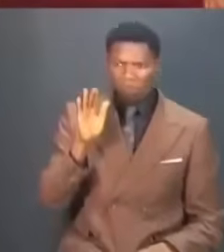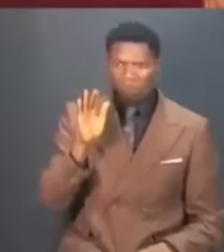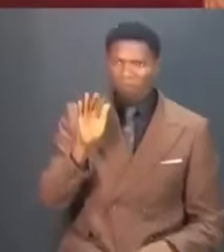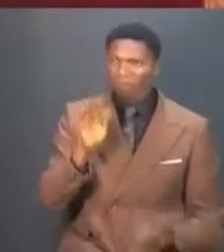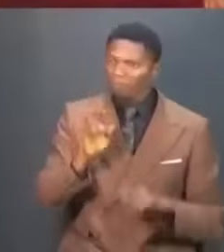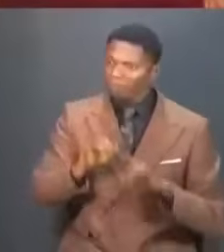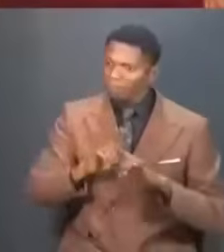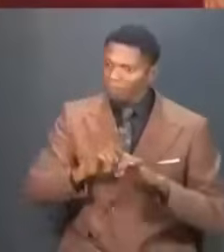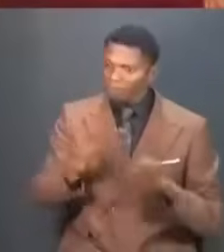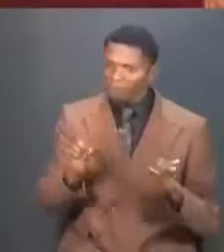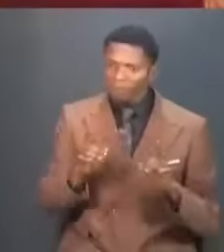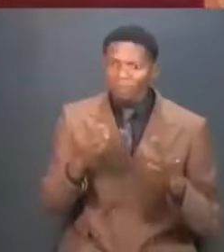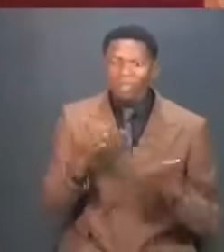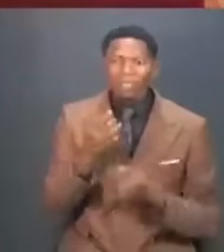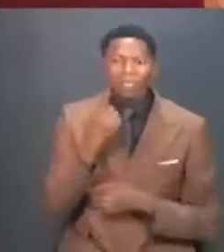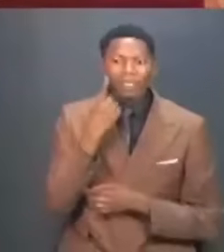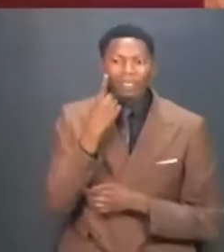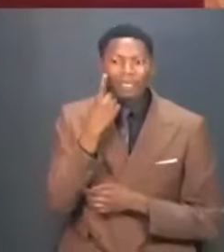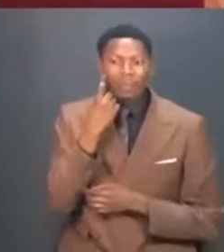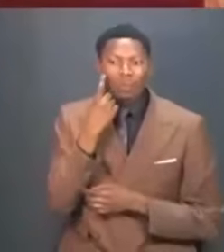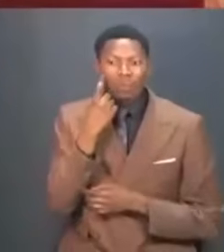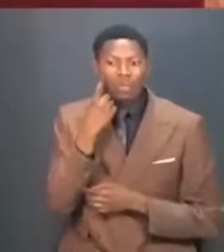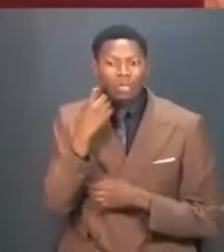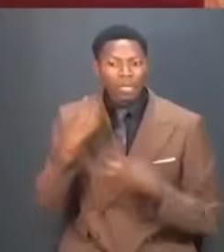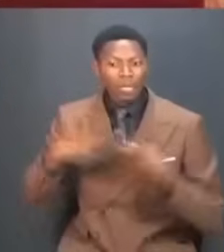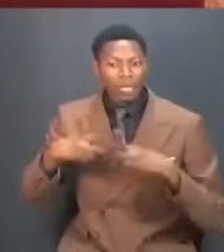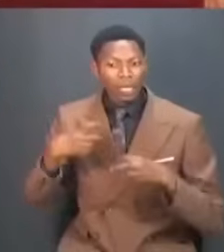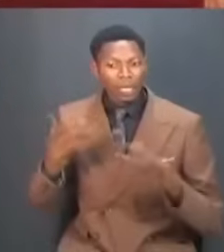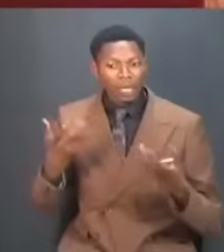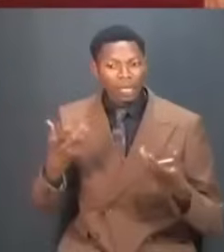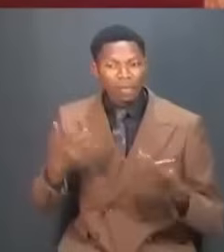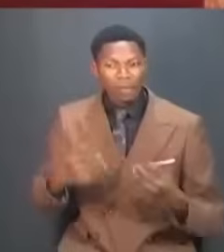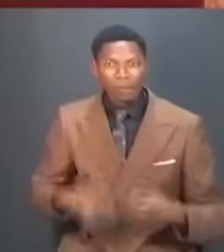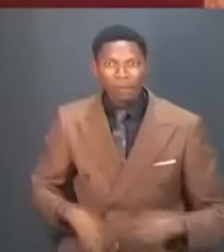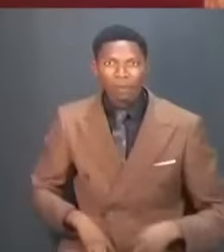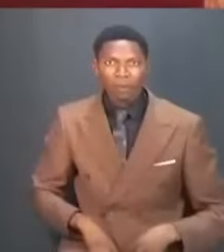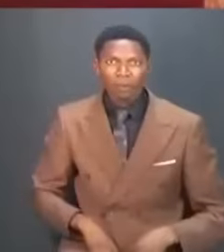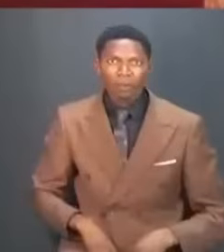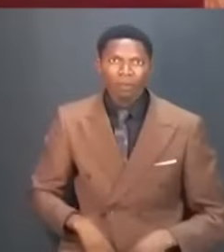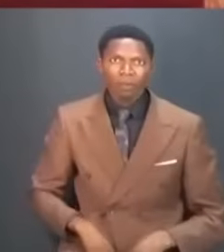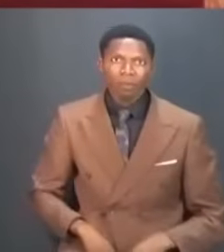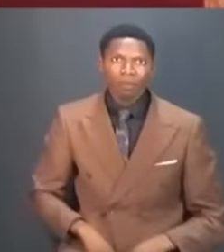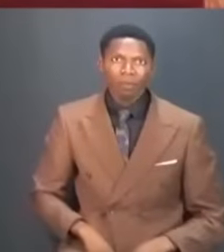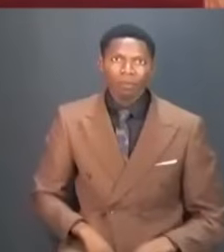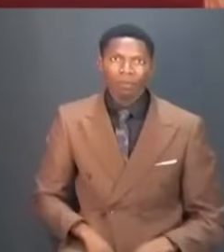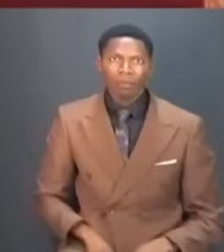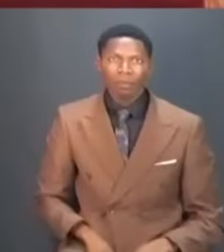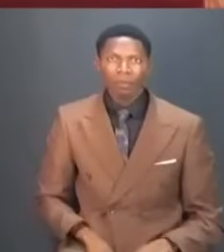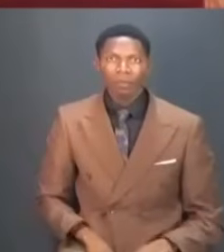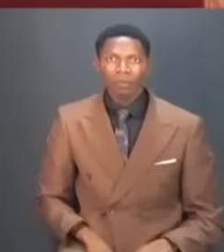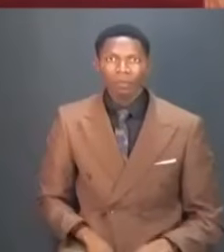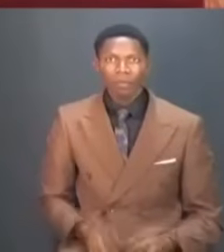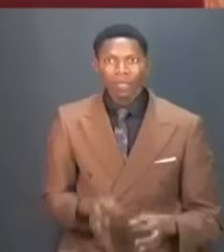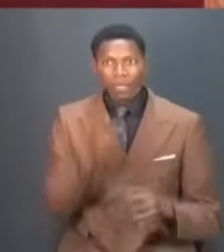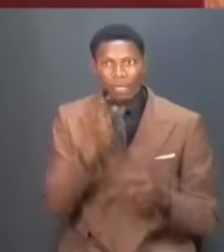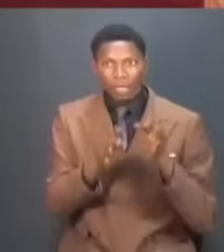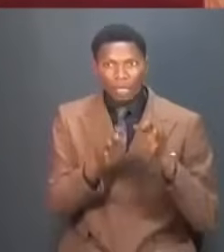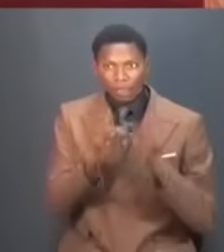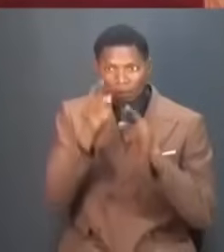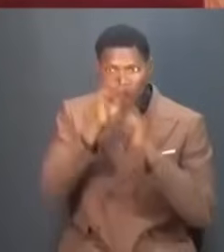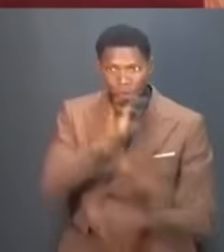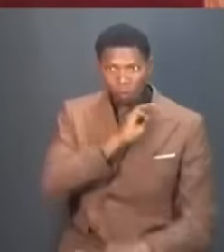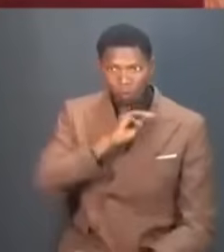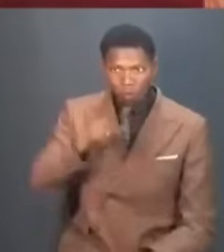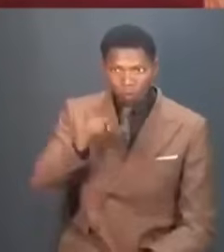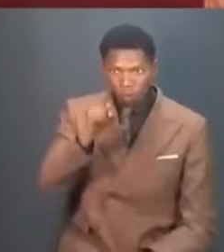But the current situation is this. If the honorable member is not aware,